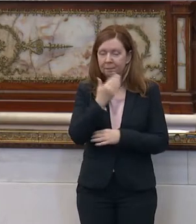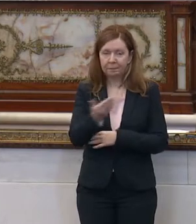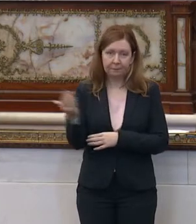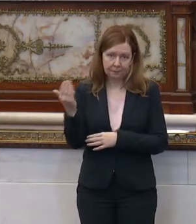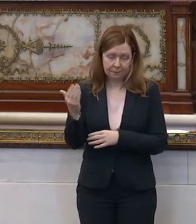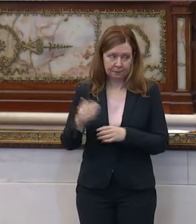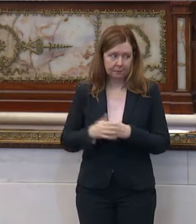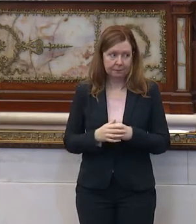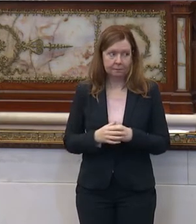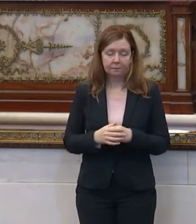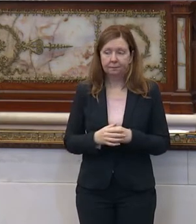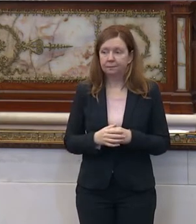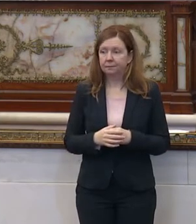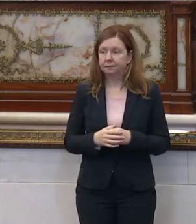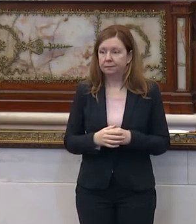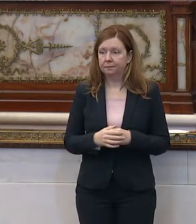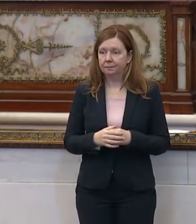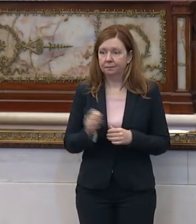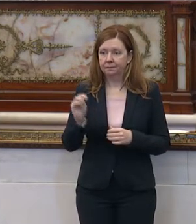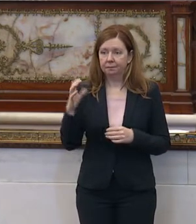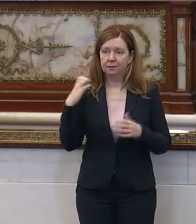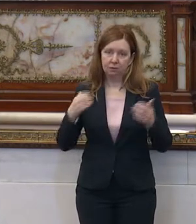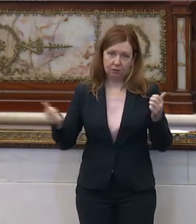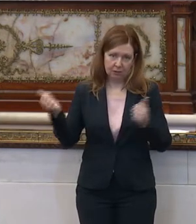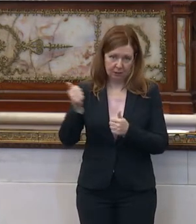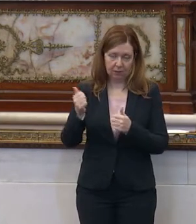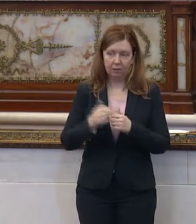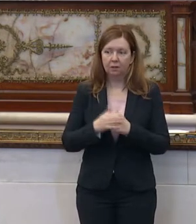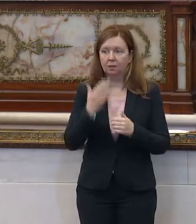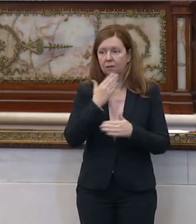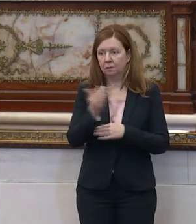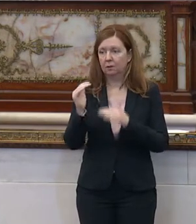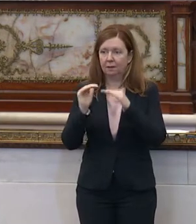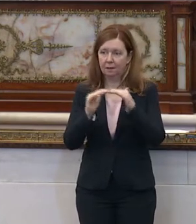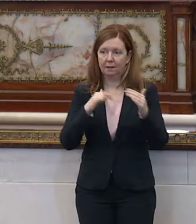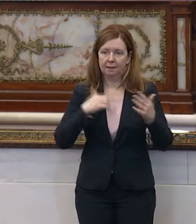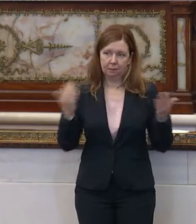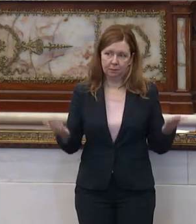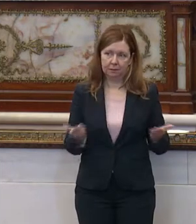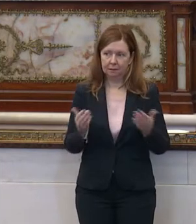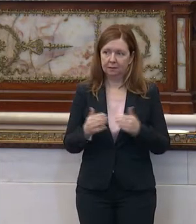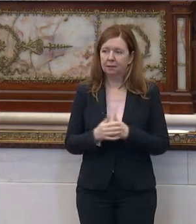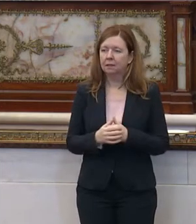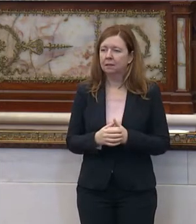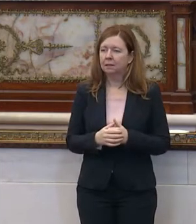Good morning, Mr. Chair, and good morning, colleagues. I am present.